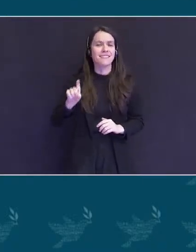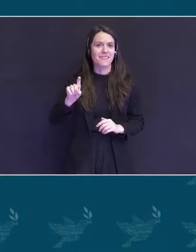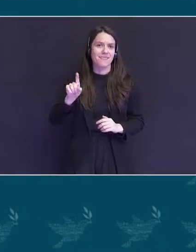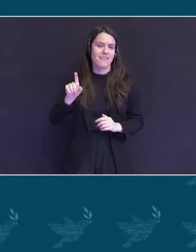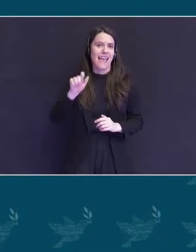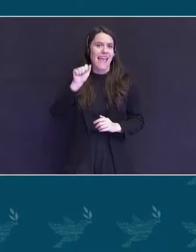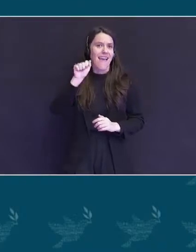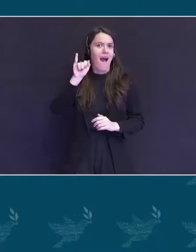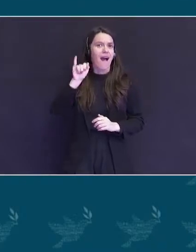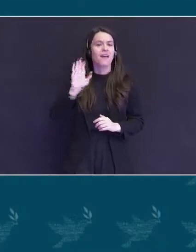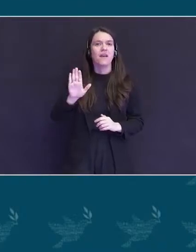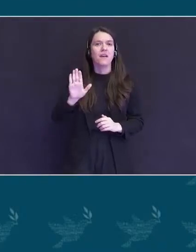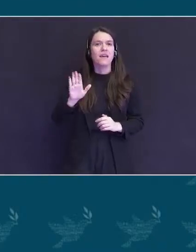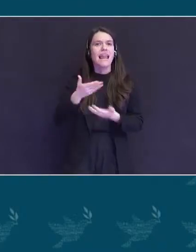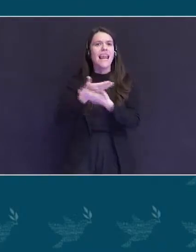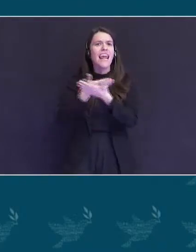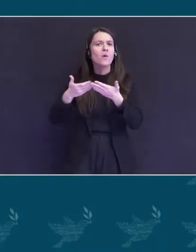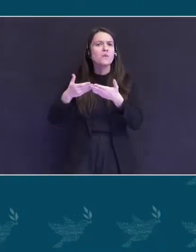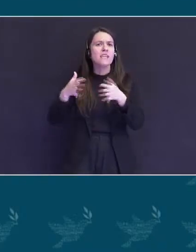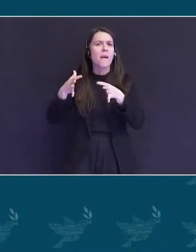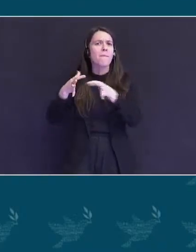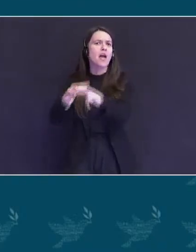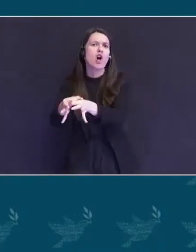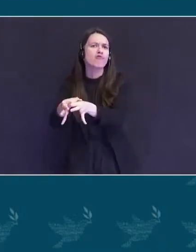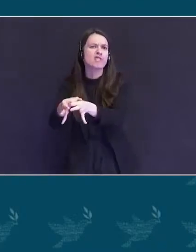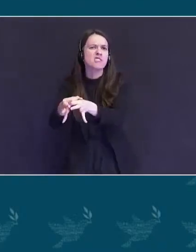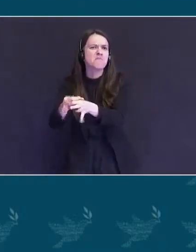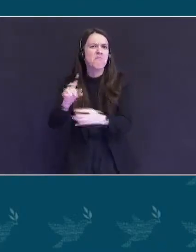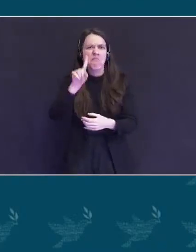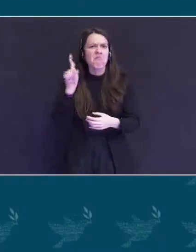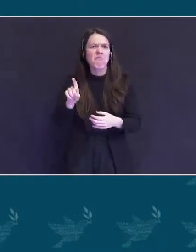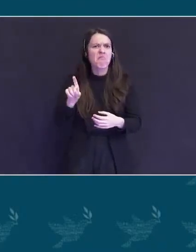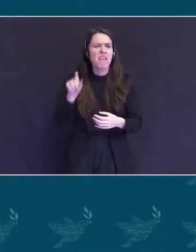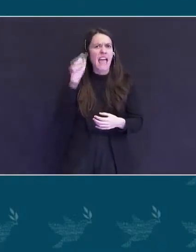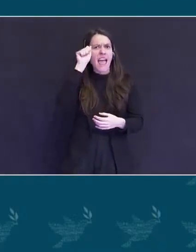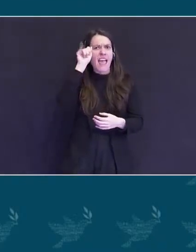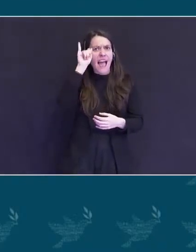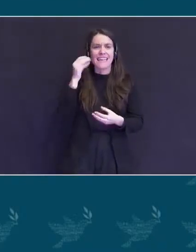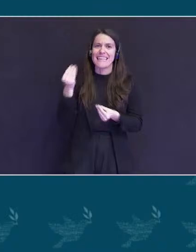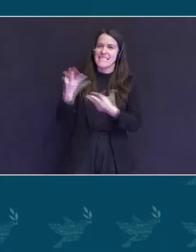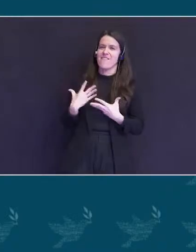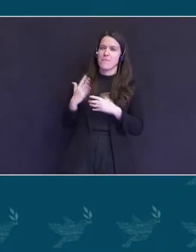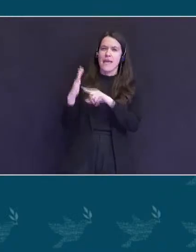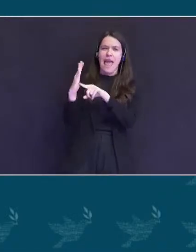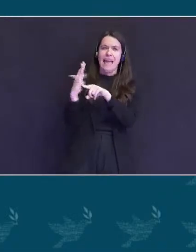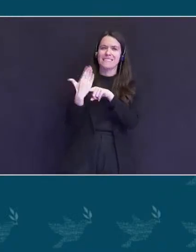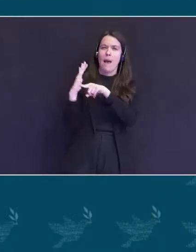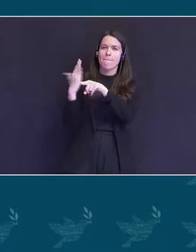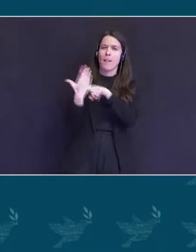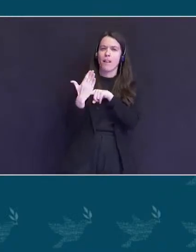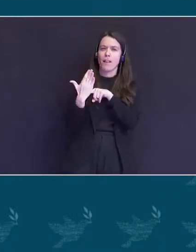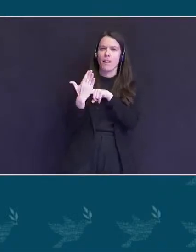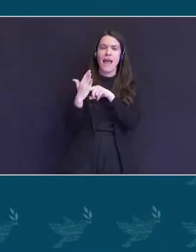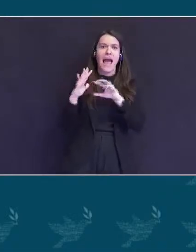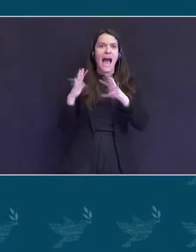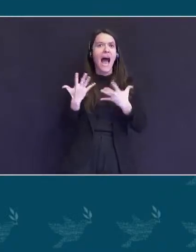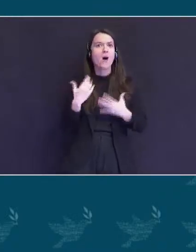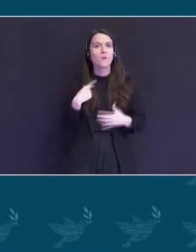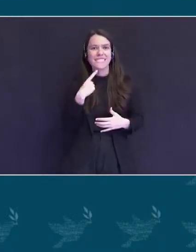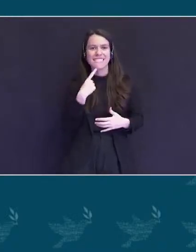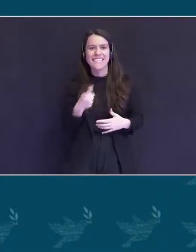AI about linguistic minorities. I asked AI to provide some examples, how to